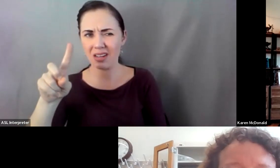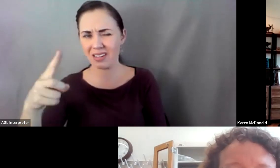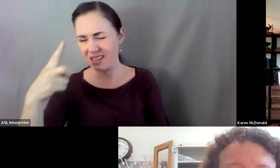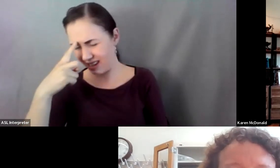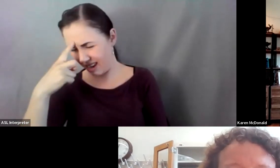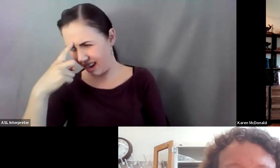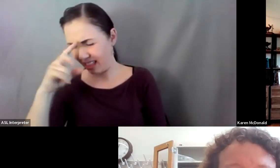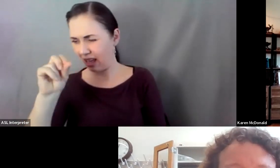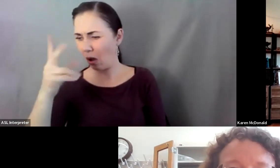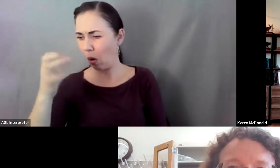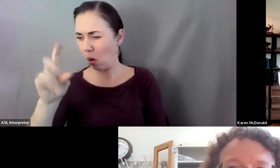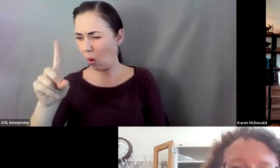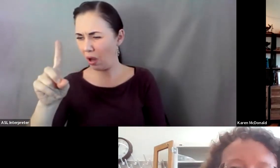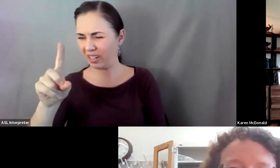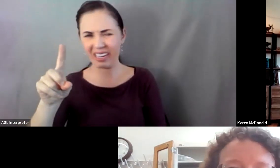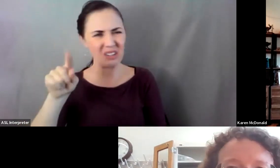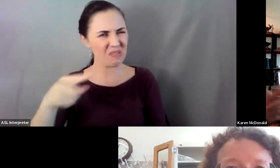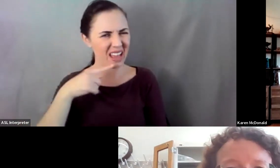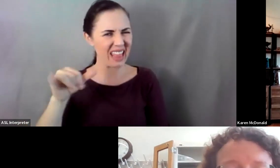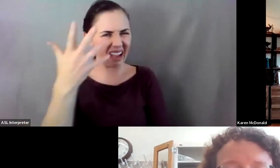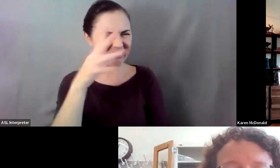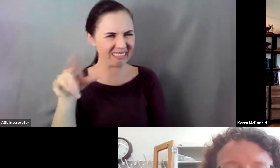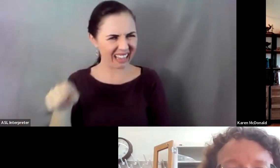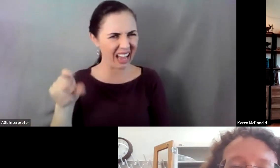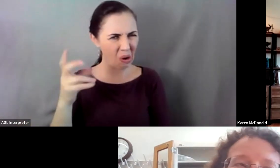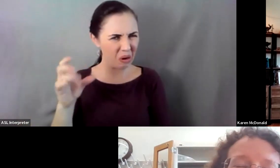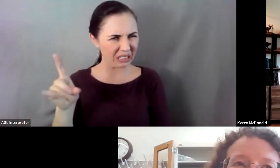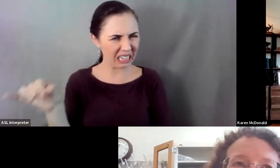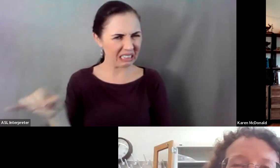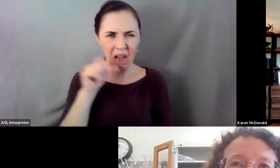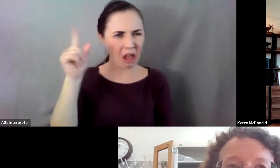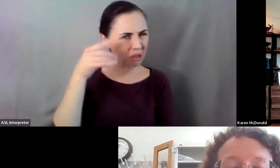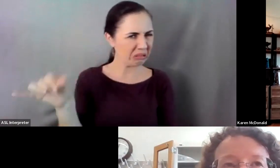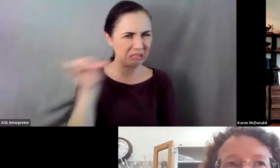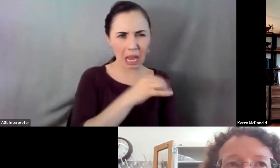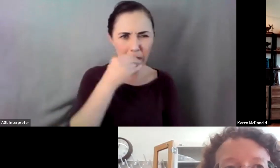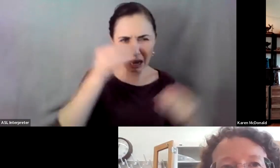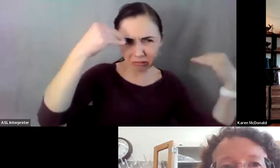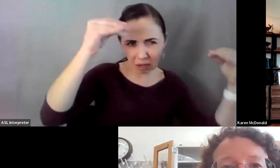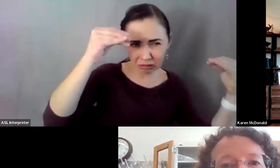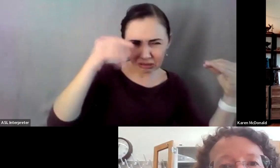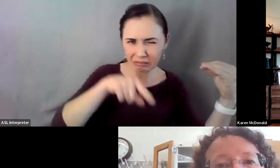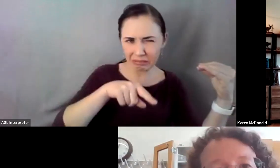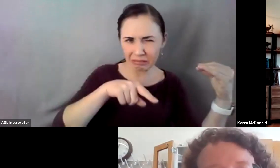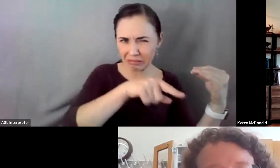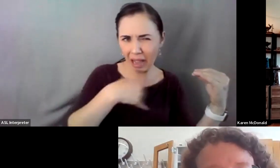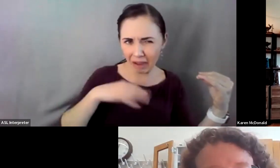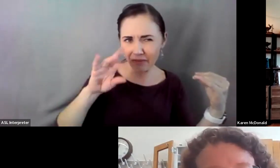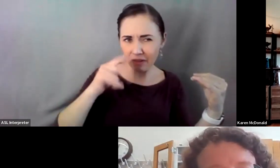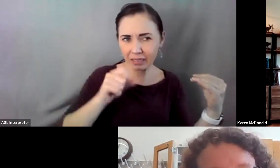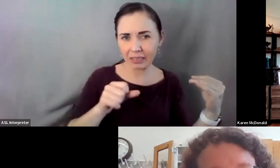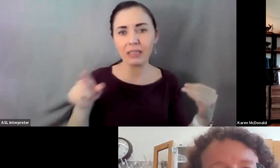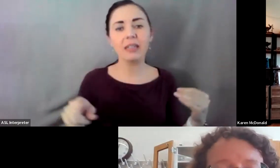the grocery stores. Do they have fungus, and are those orchids? So the orchids in the grocery store probably don't